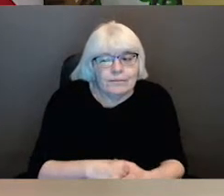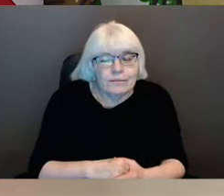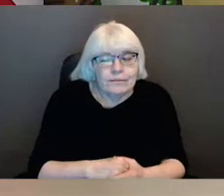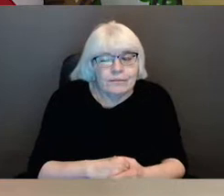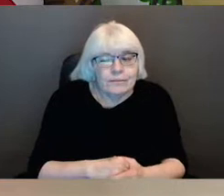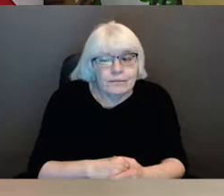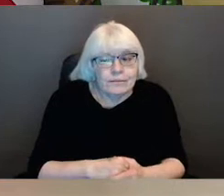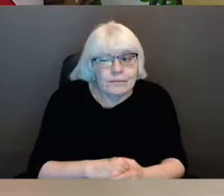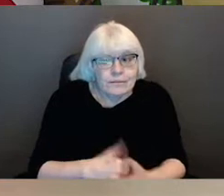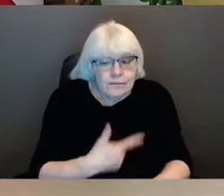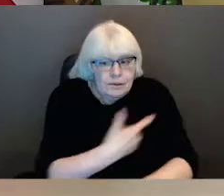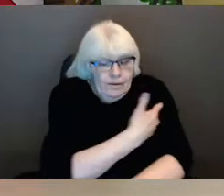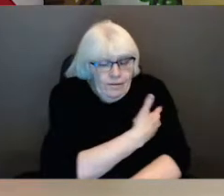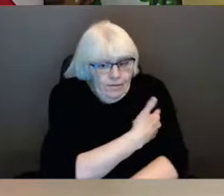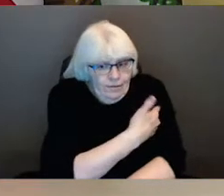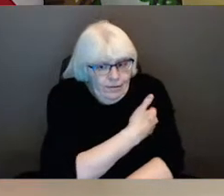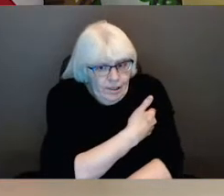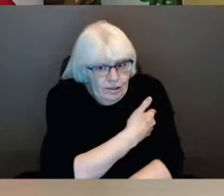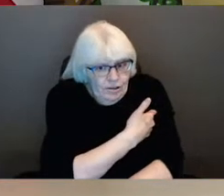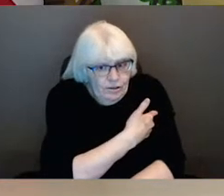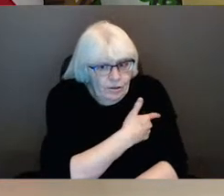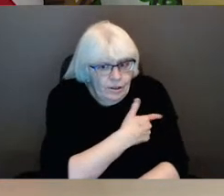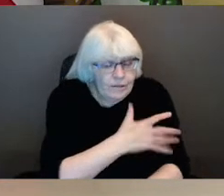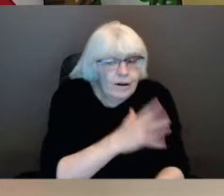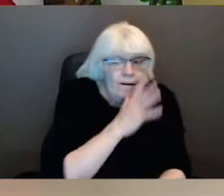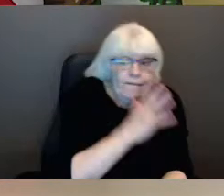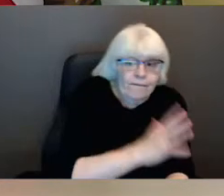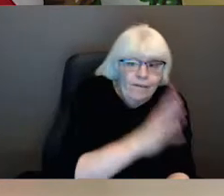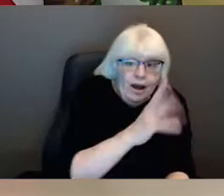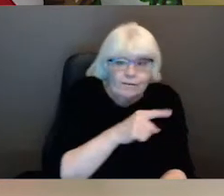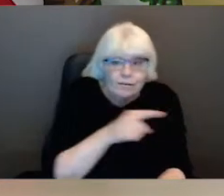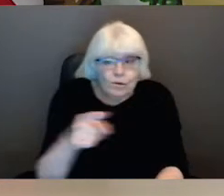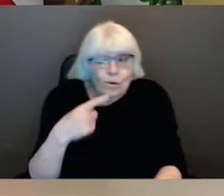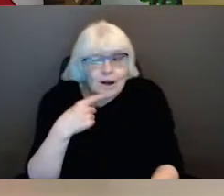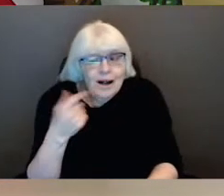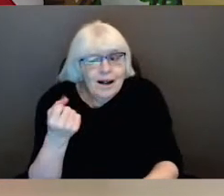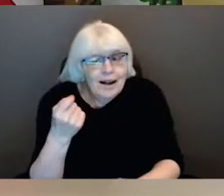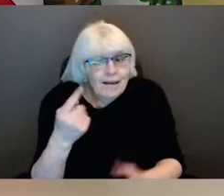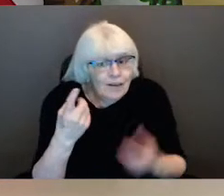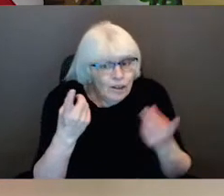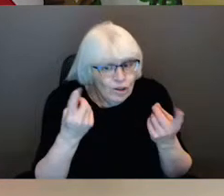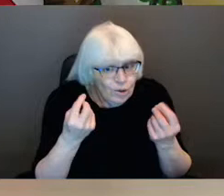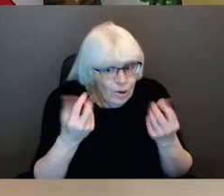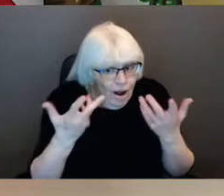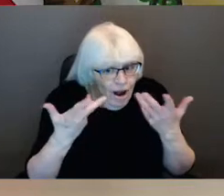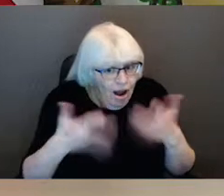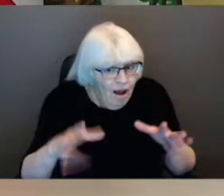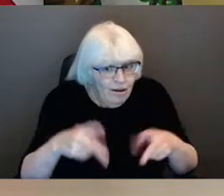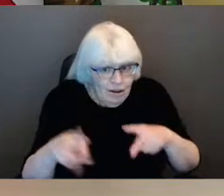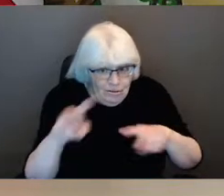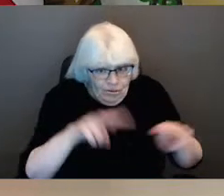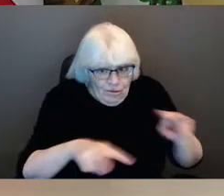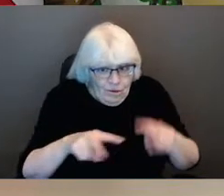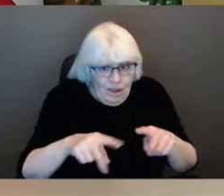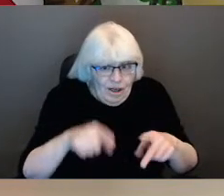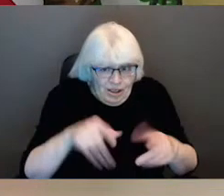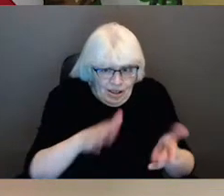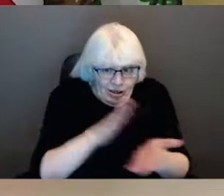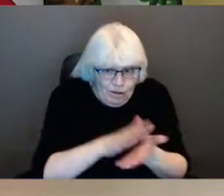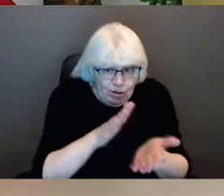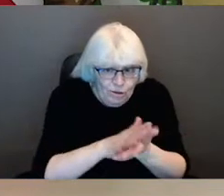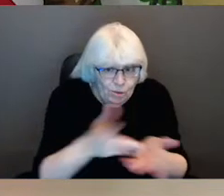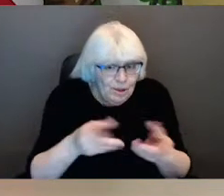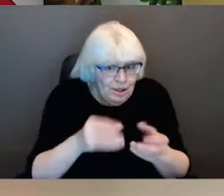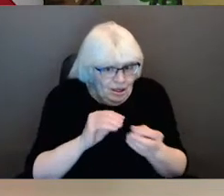the 5 to 11-year-olds, because even if you look among the elementary schools themselves, those numbers that were released on Friday,